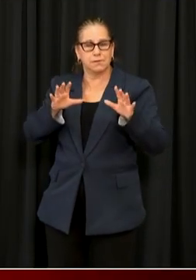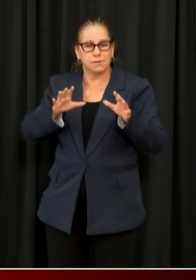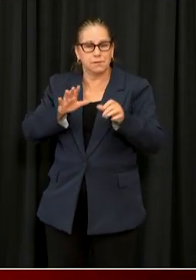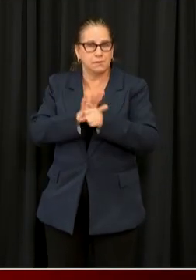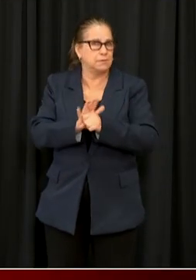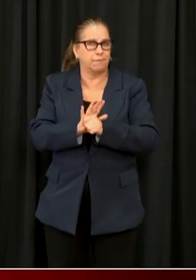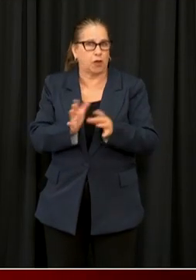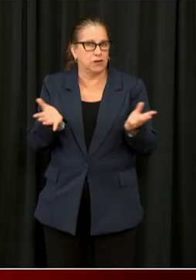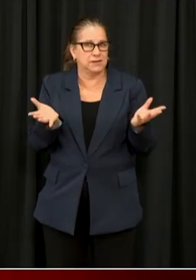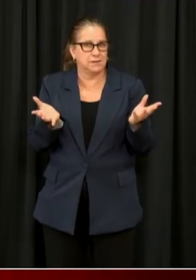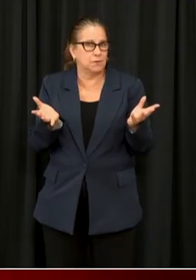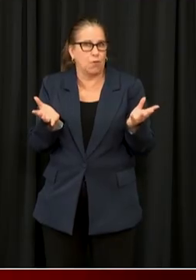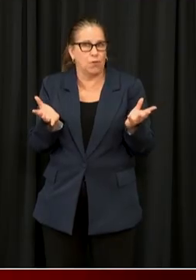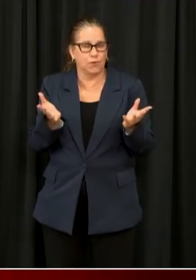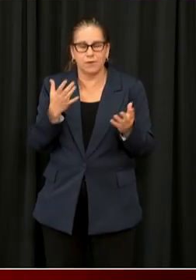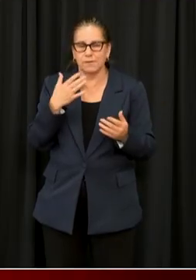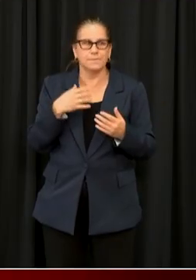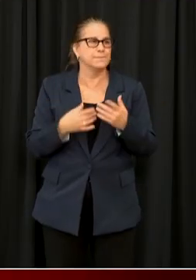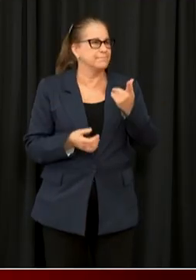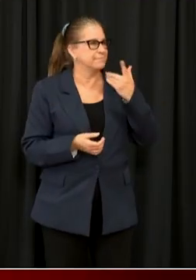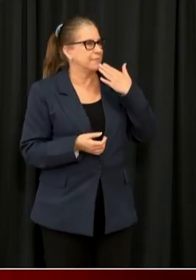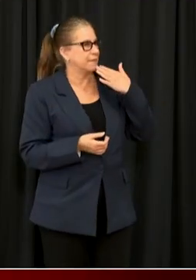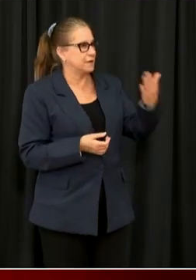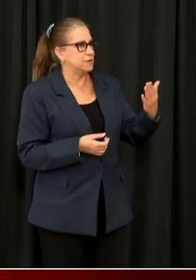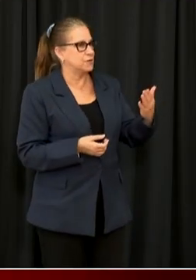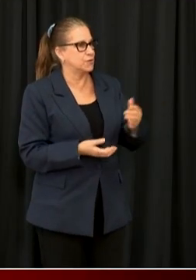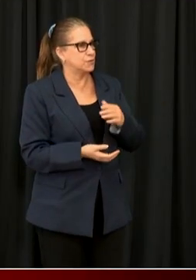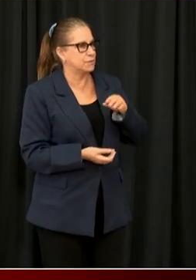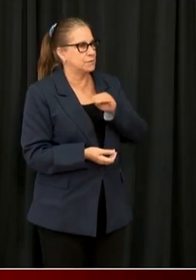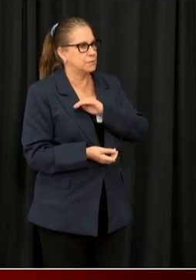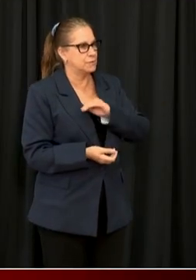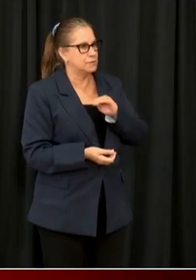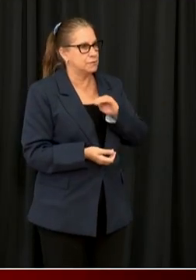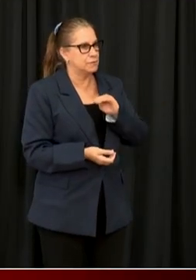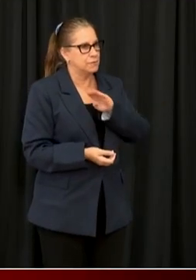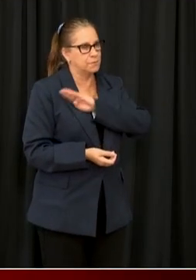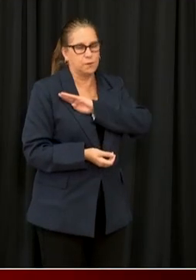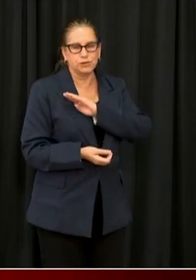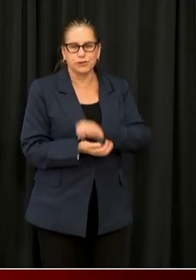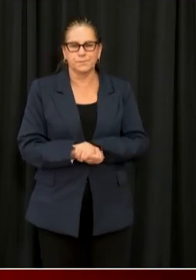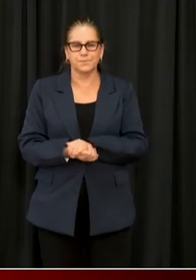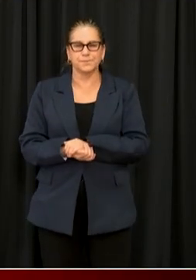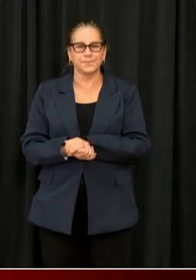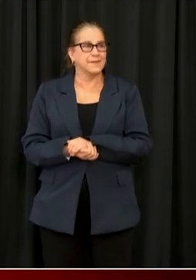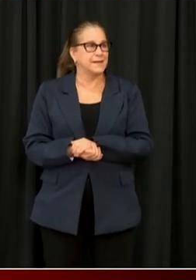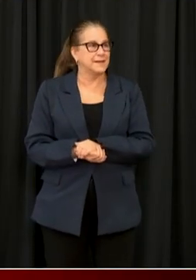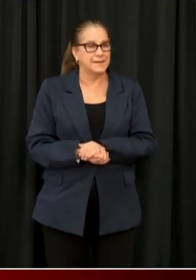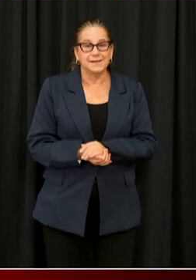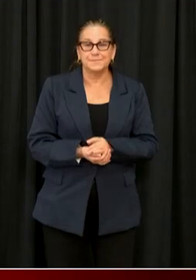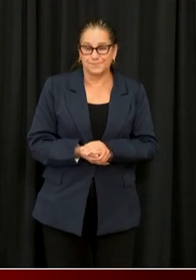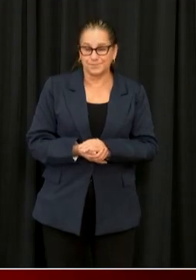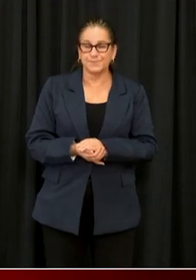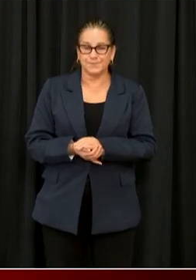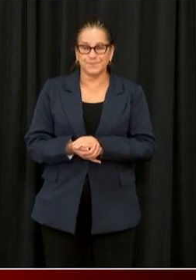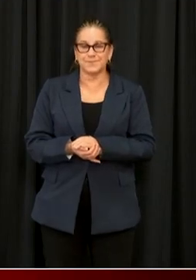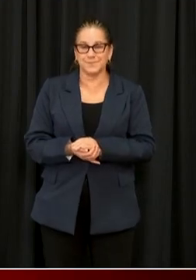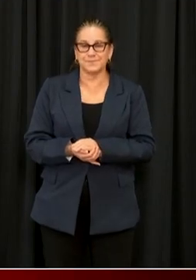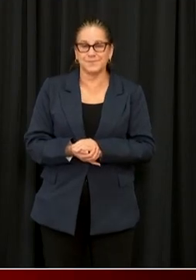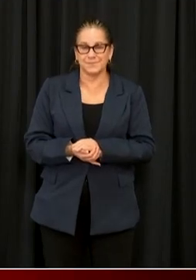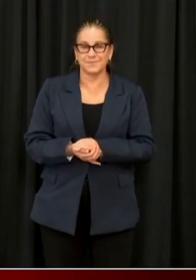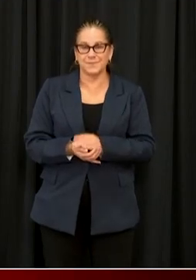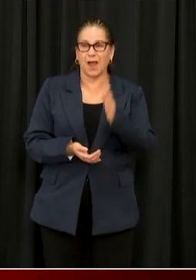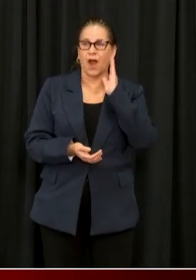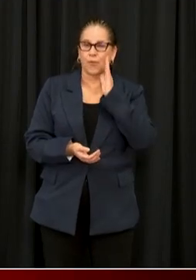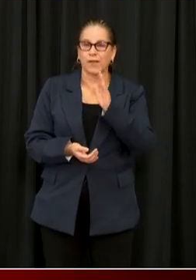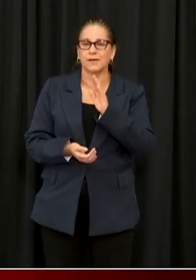With that, we'll answer some of your questions, and I think you hear loud and clear from Dr. Nesbitt and from